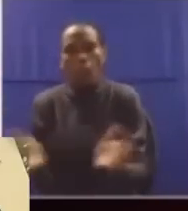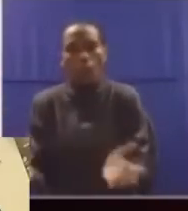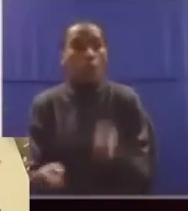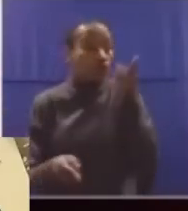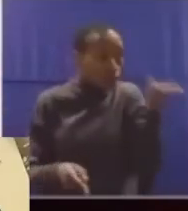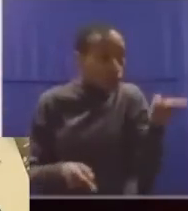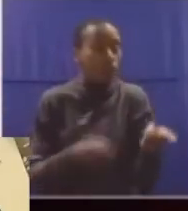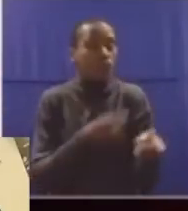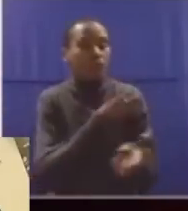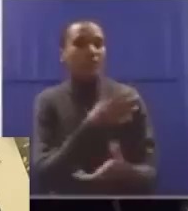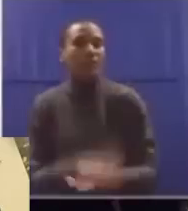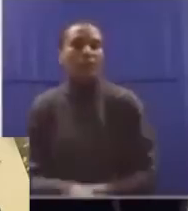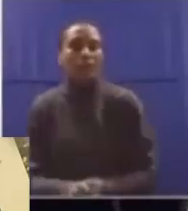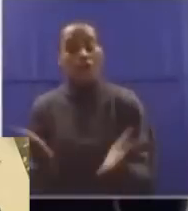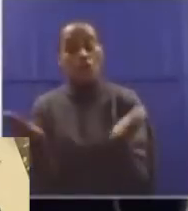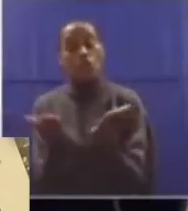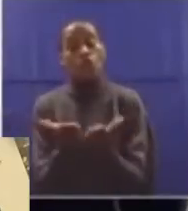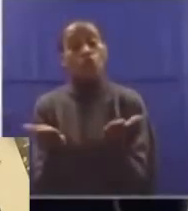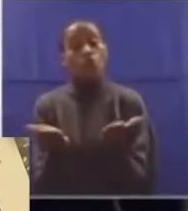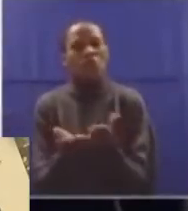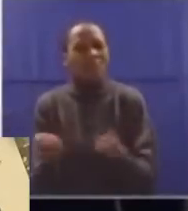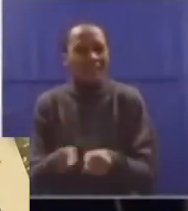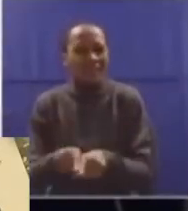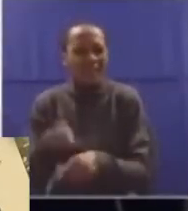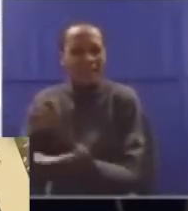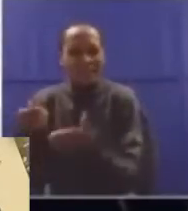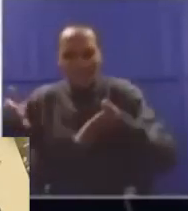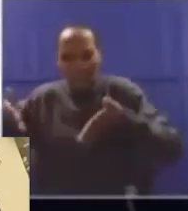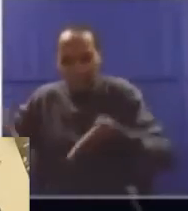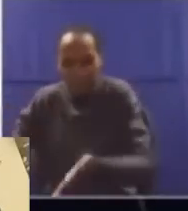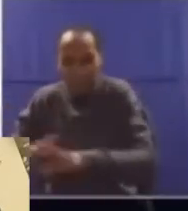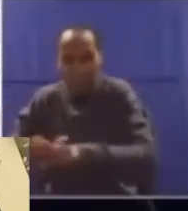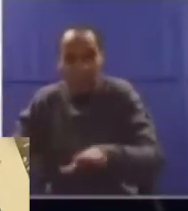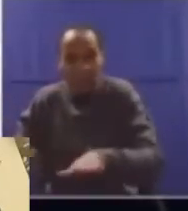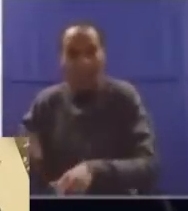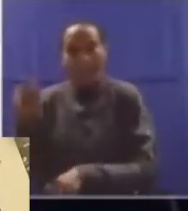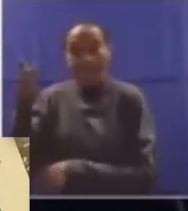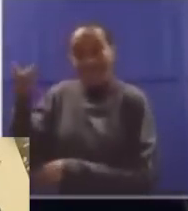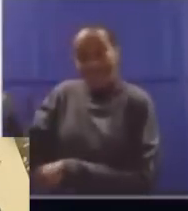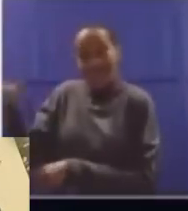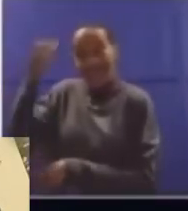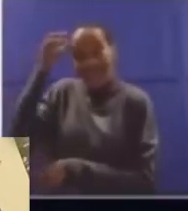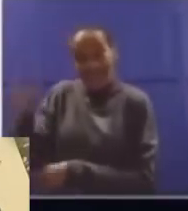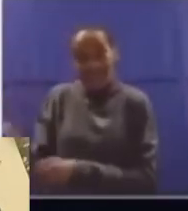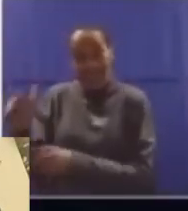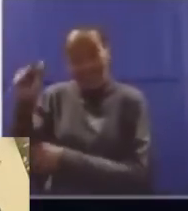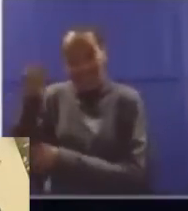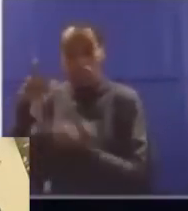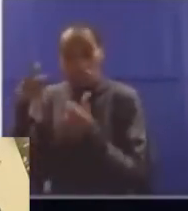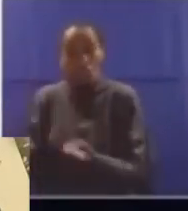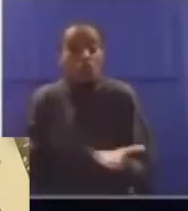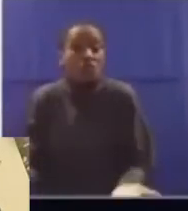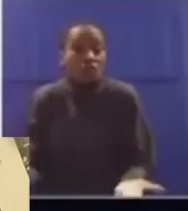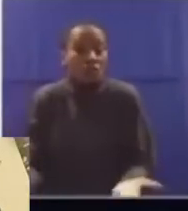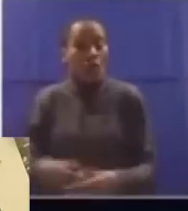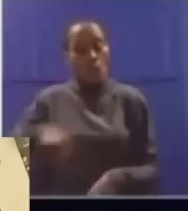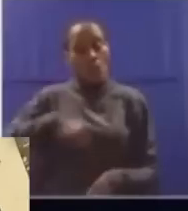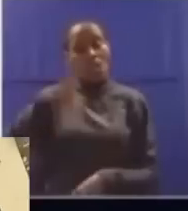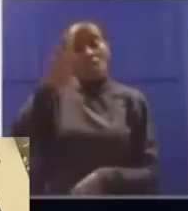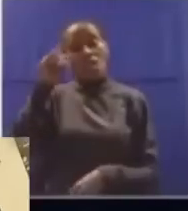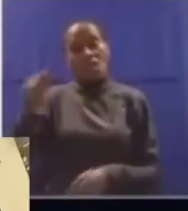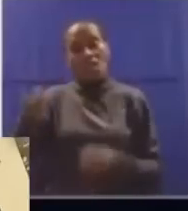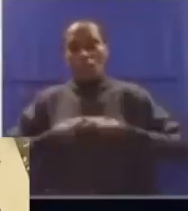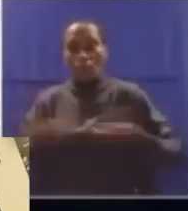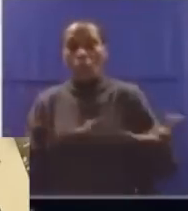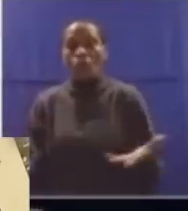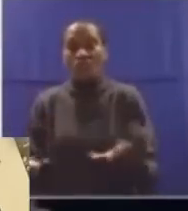Schools are not meant to be the graveyards that this ANC government has turned them into. That is why, as the DA, we have launched an